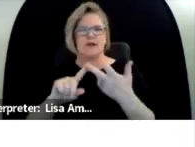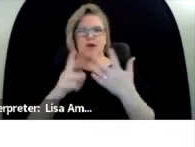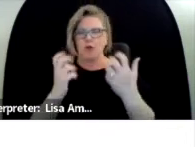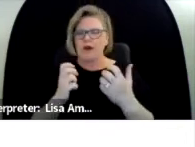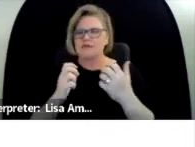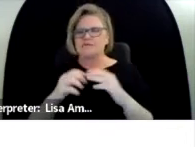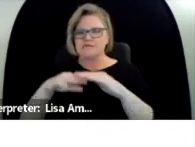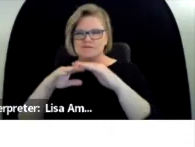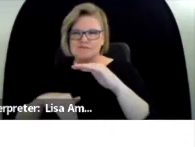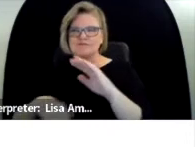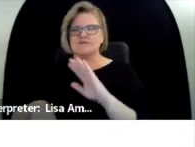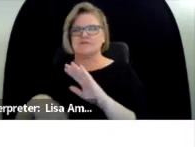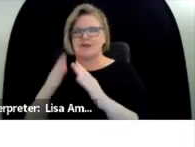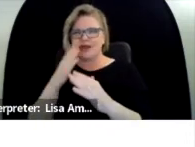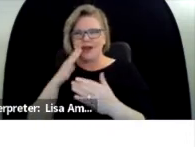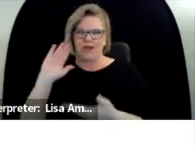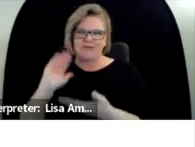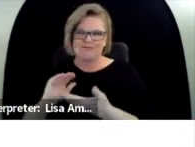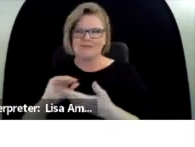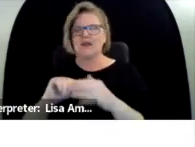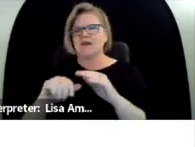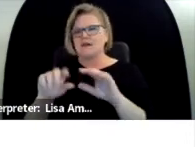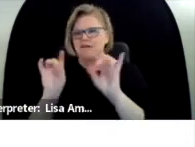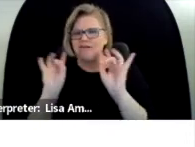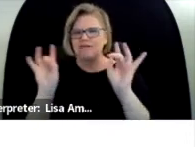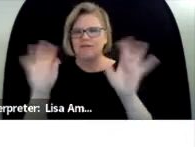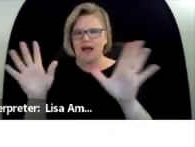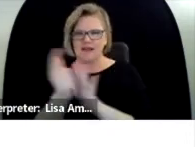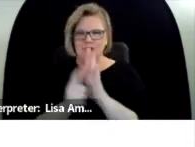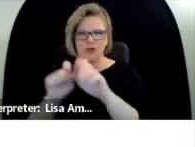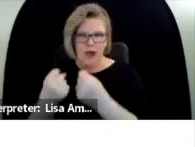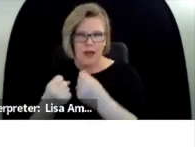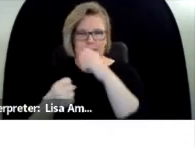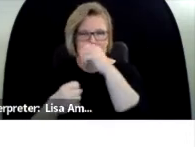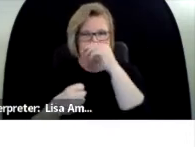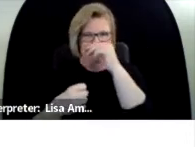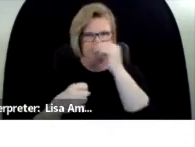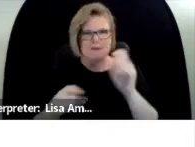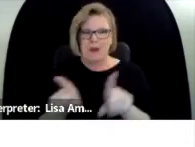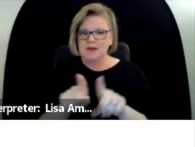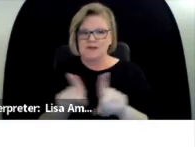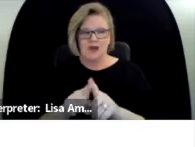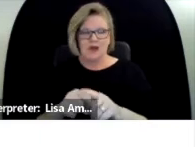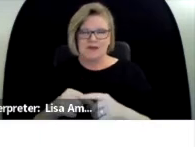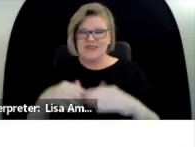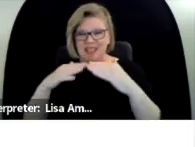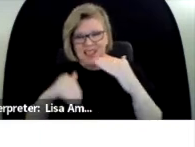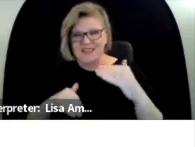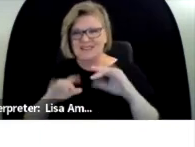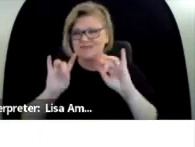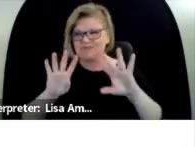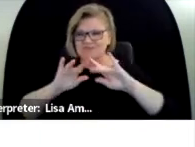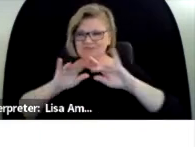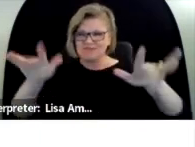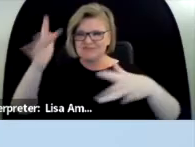fewer infectious diseases or negative health outcomes because of drug use. So when we're talking about going on a journey